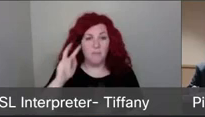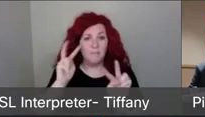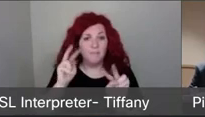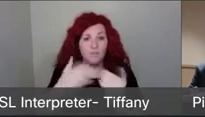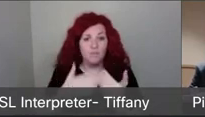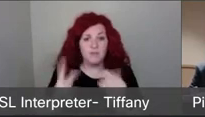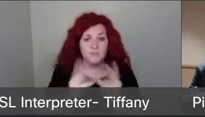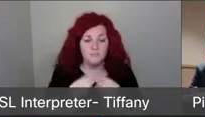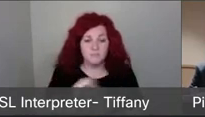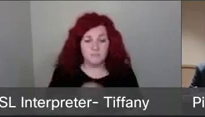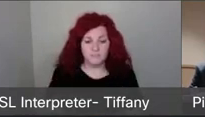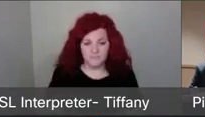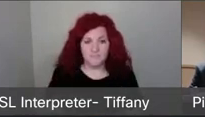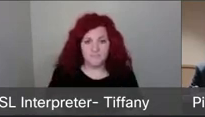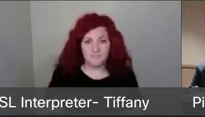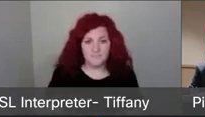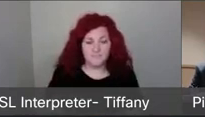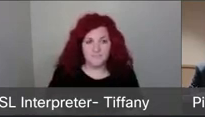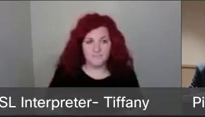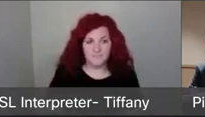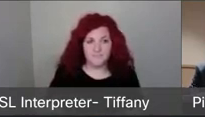hearings. Thank you.